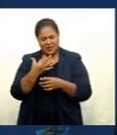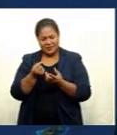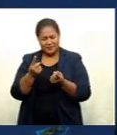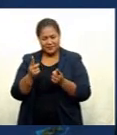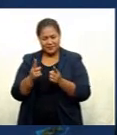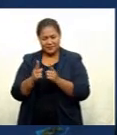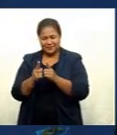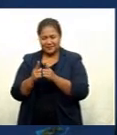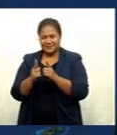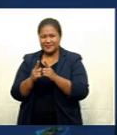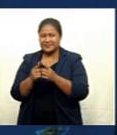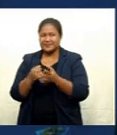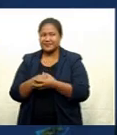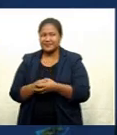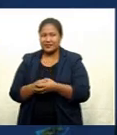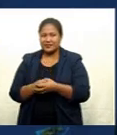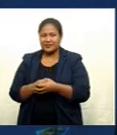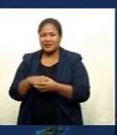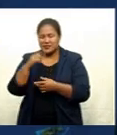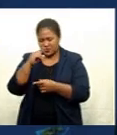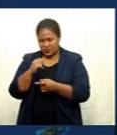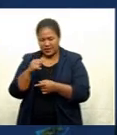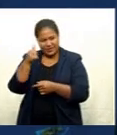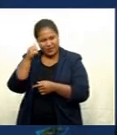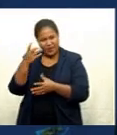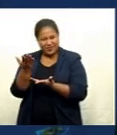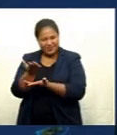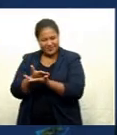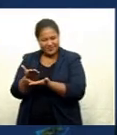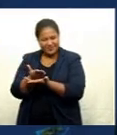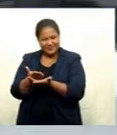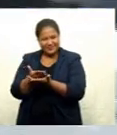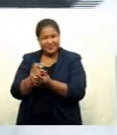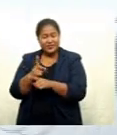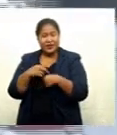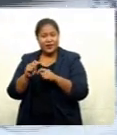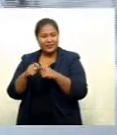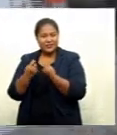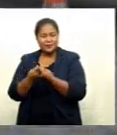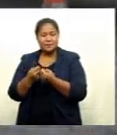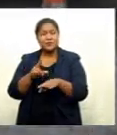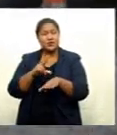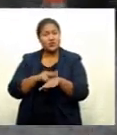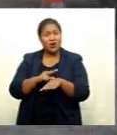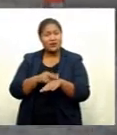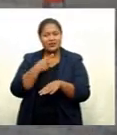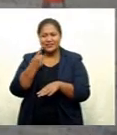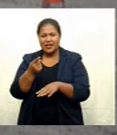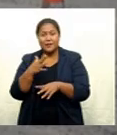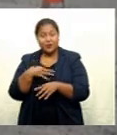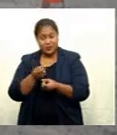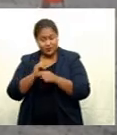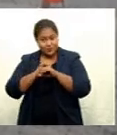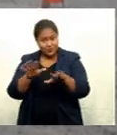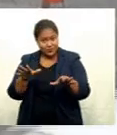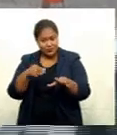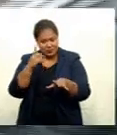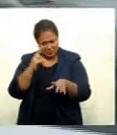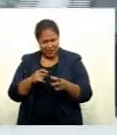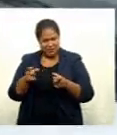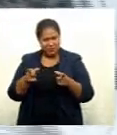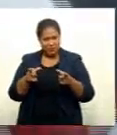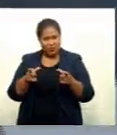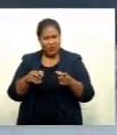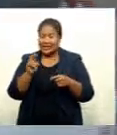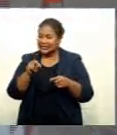can maneuver as we deal with the outbreak. Dr. Spain adds getting the outbreak under control